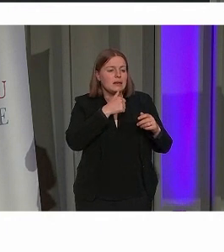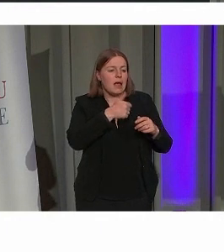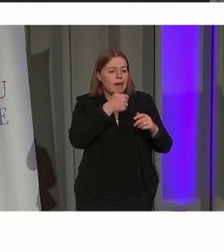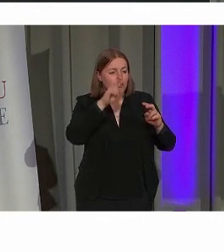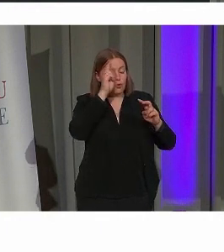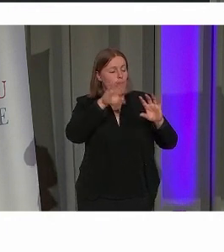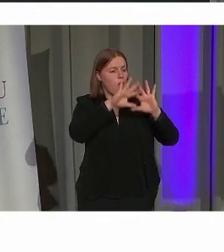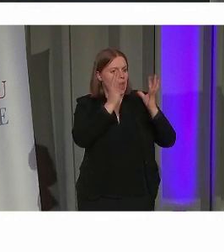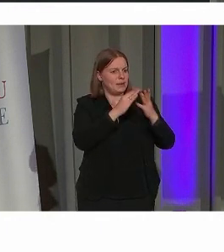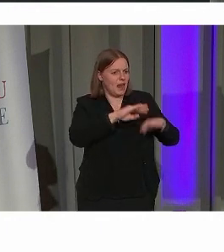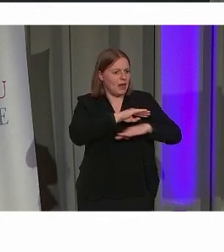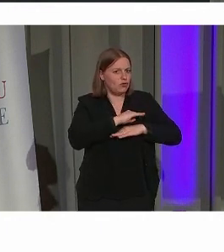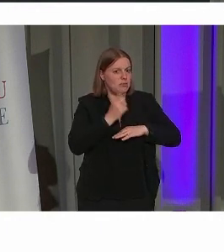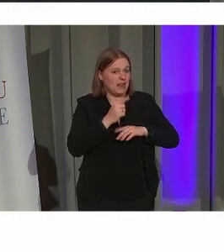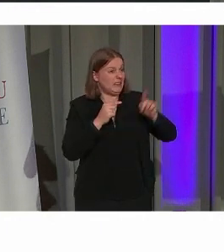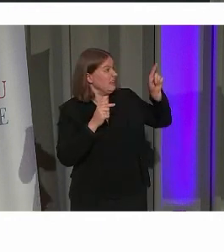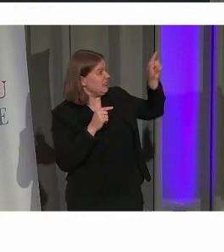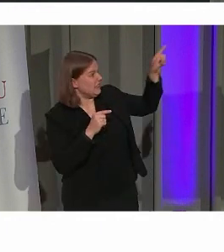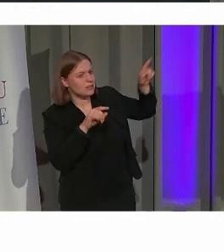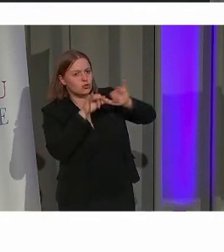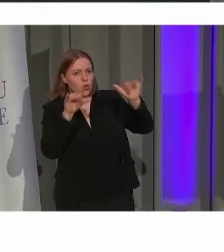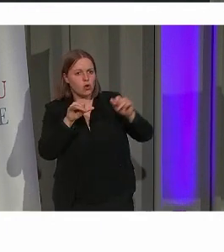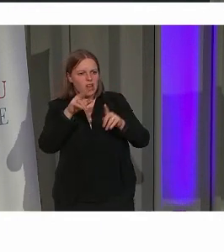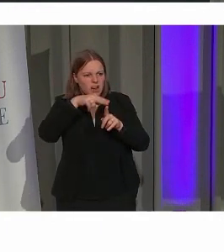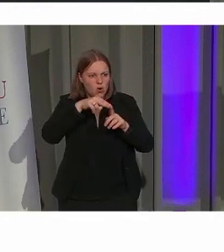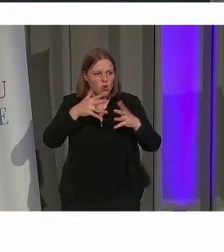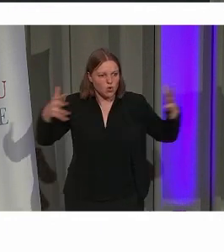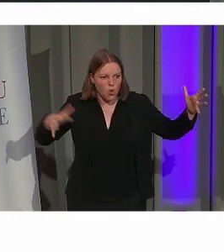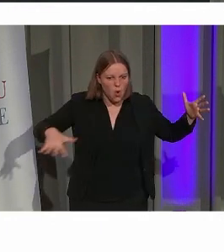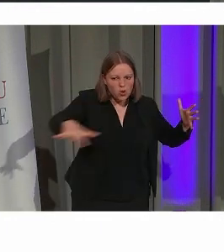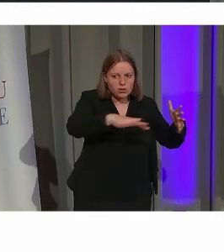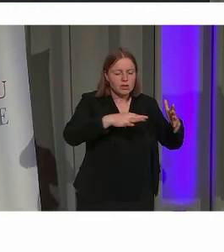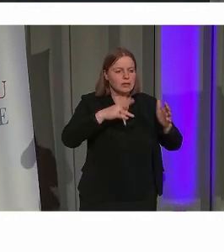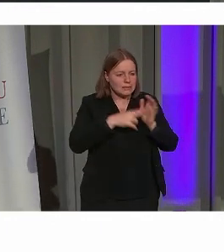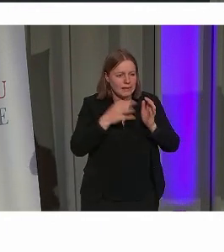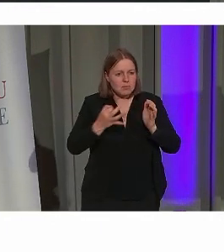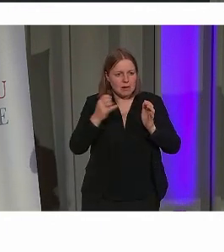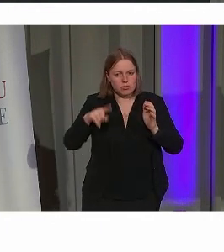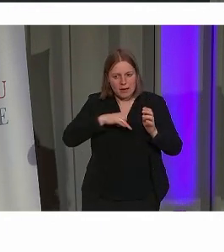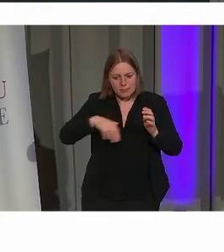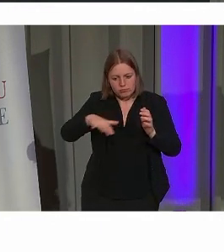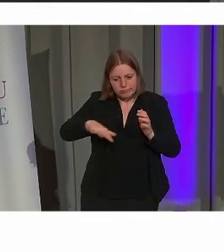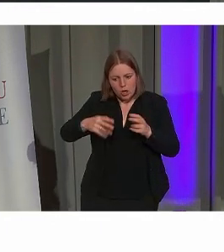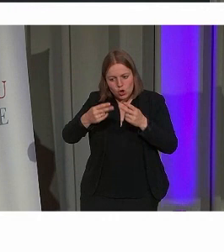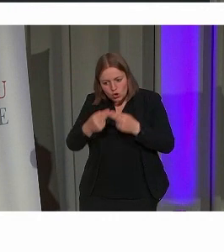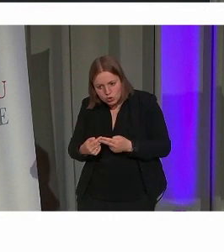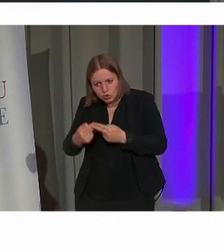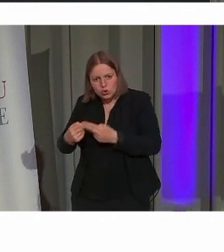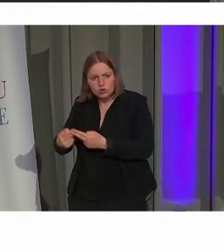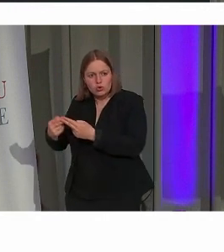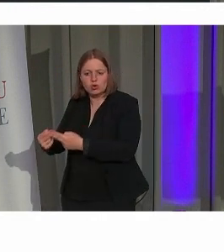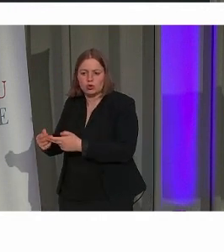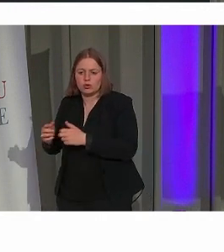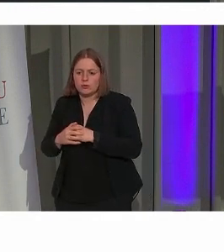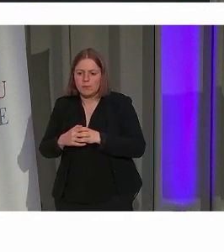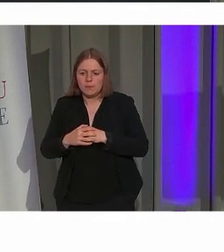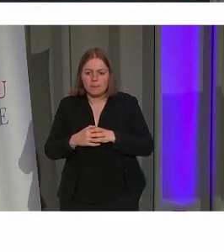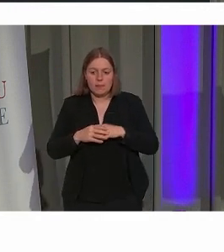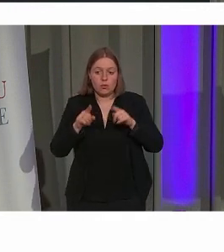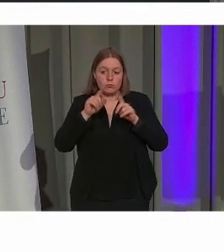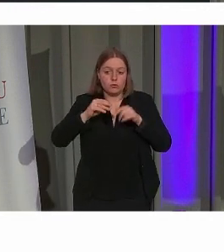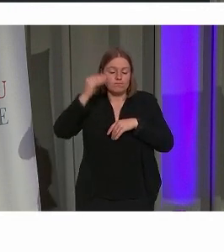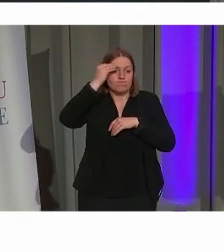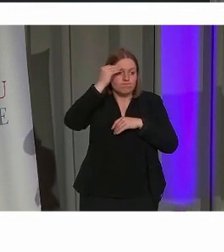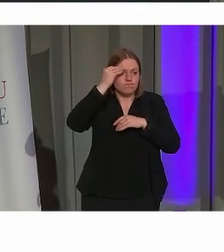with this dimension is important. And understanding the different scales, the global